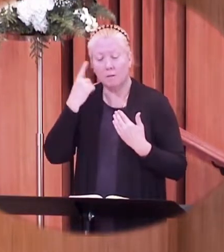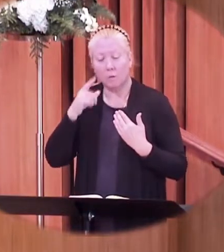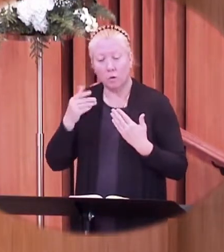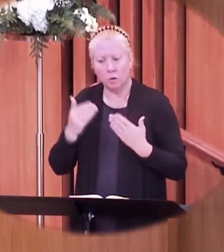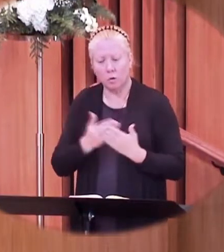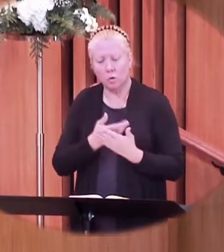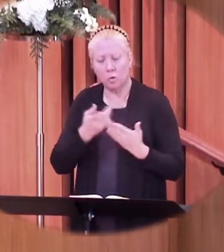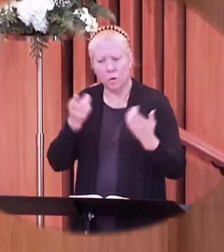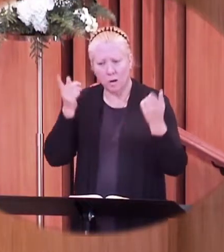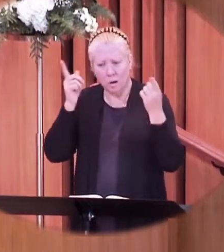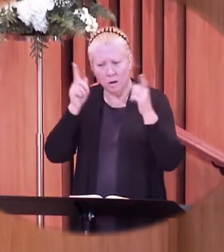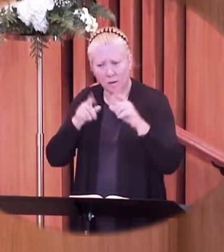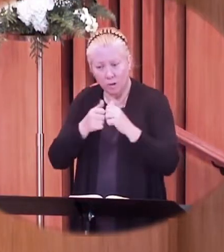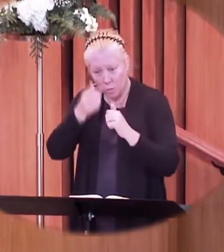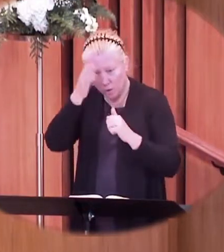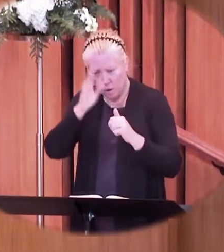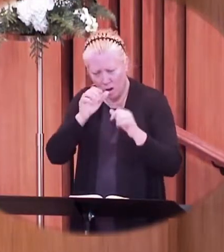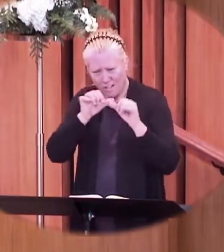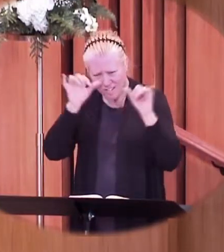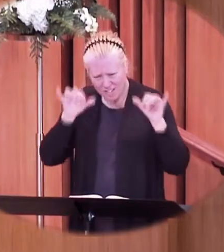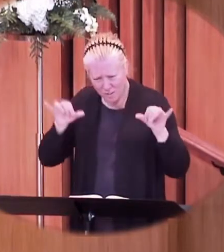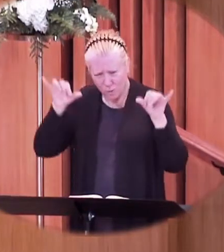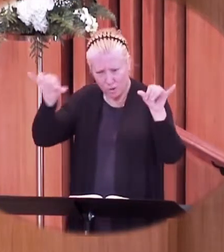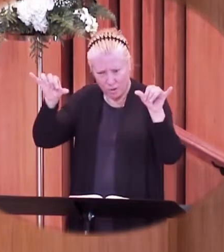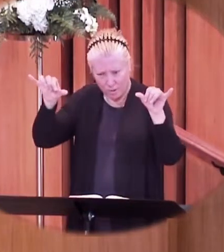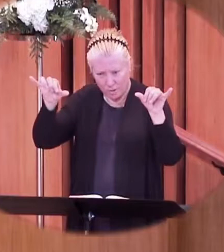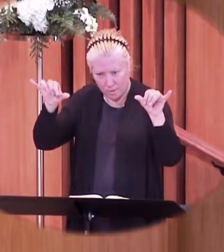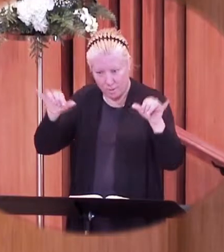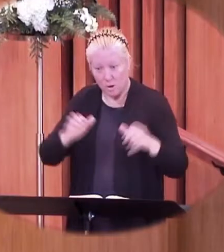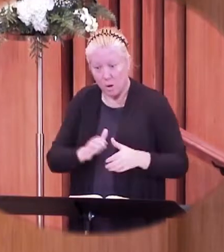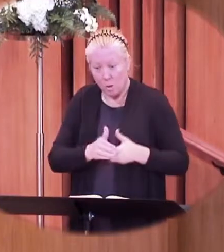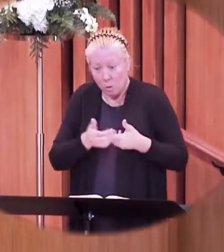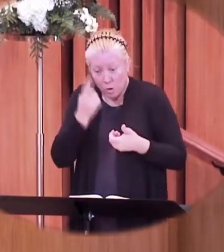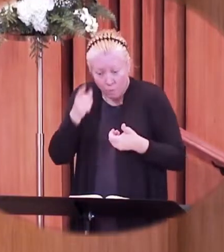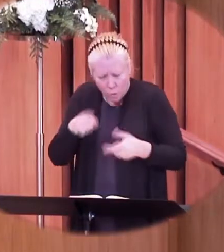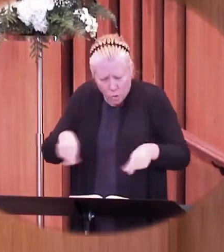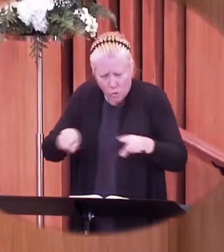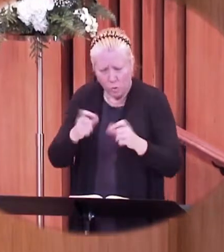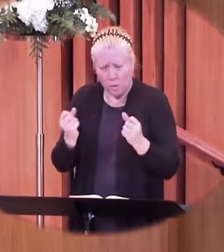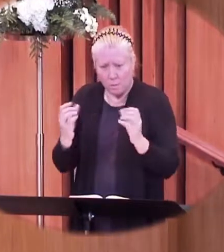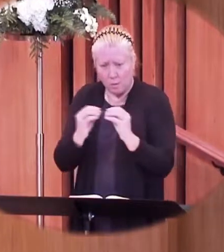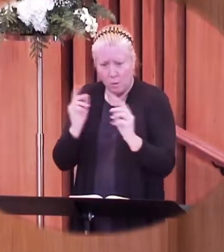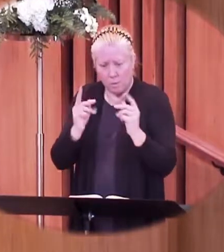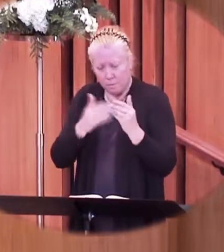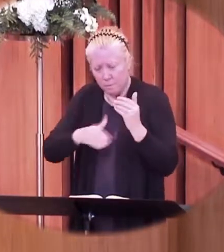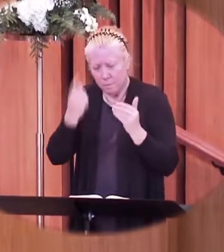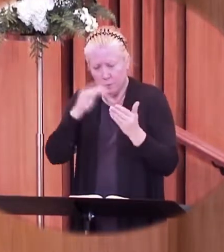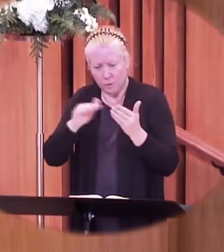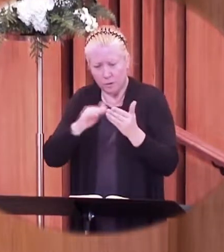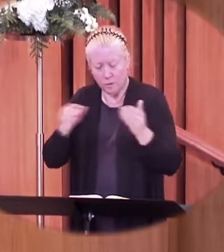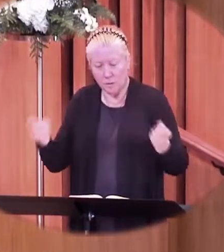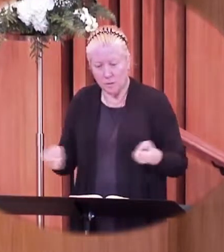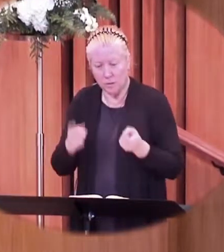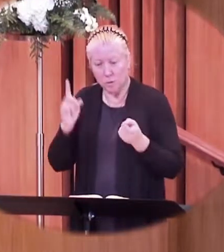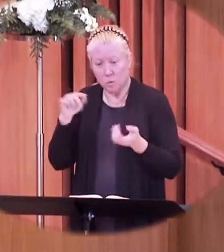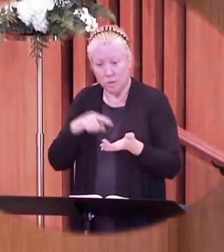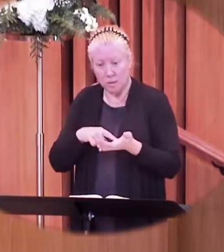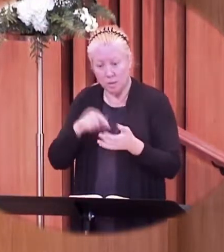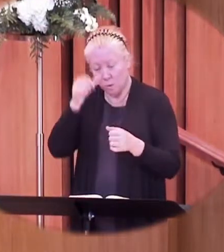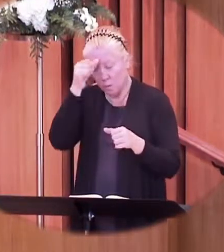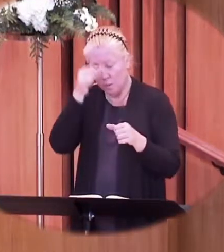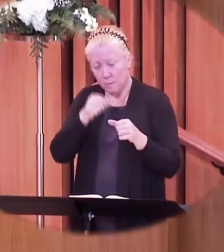eternal covenant, which will be poured out for you and for many for the forgiveness of sins. Do this in